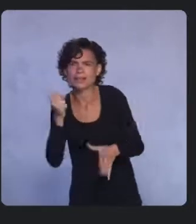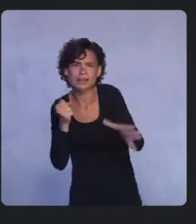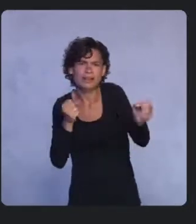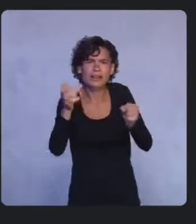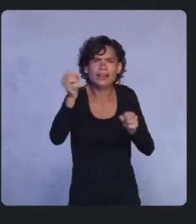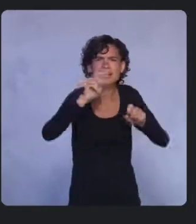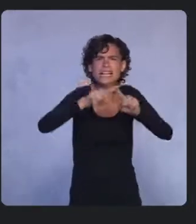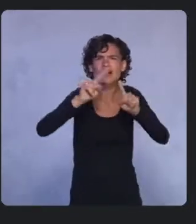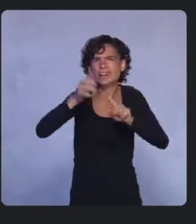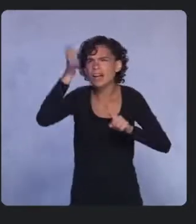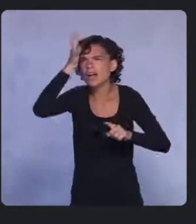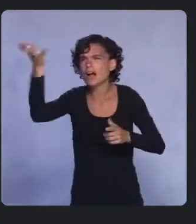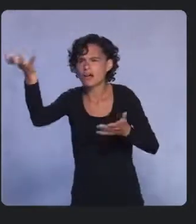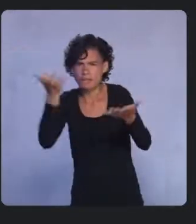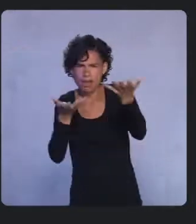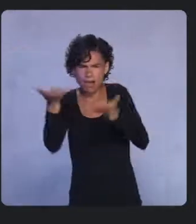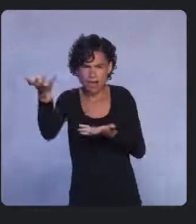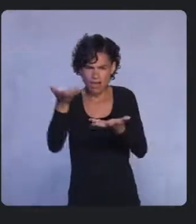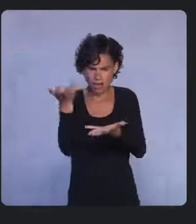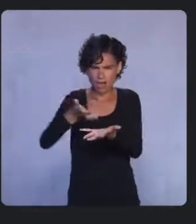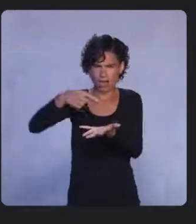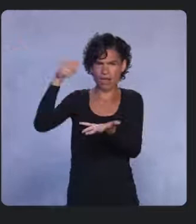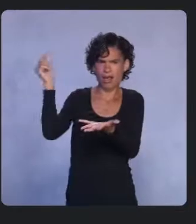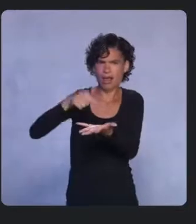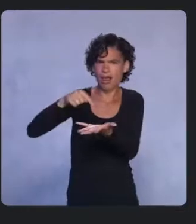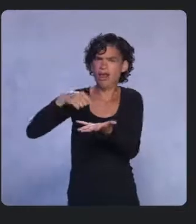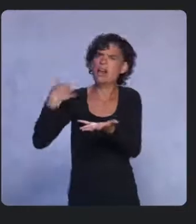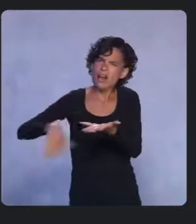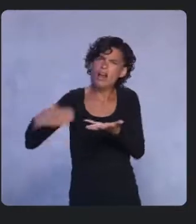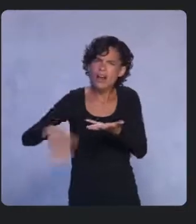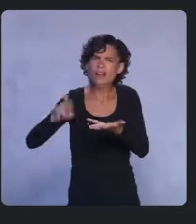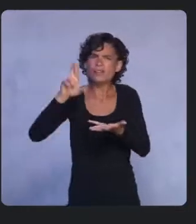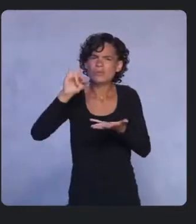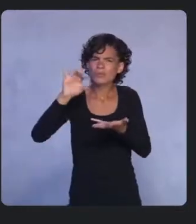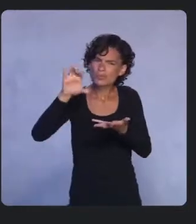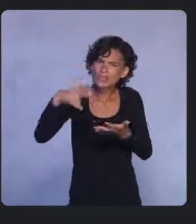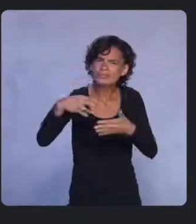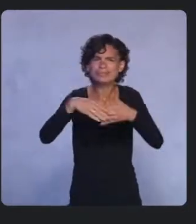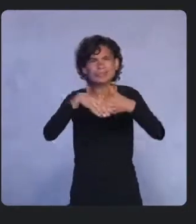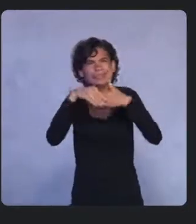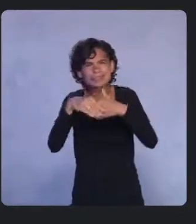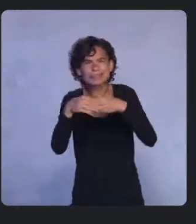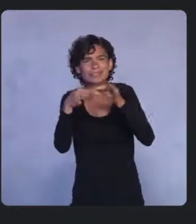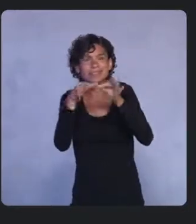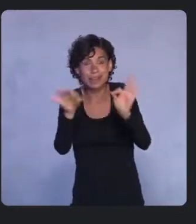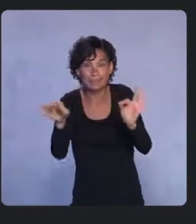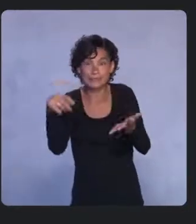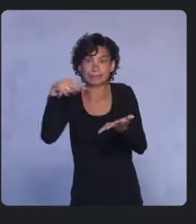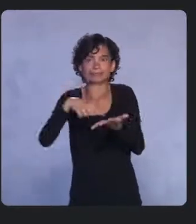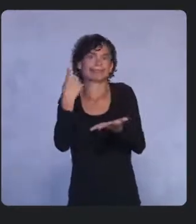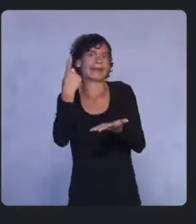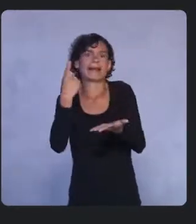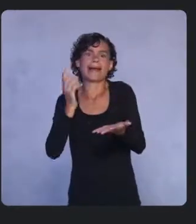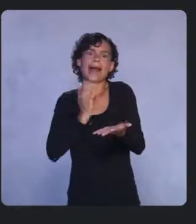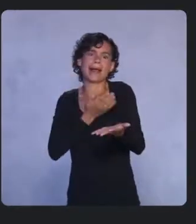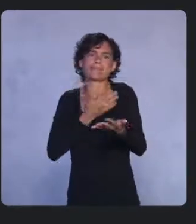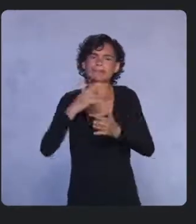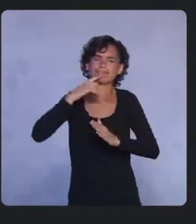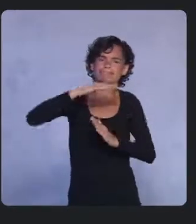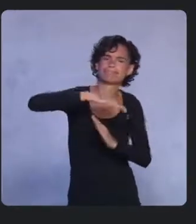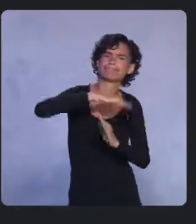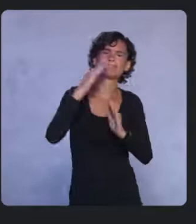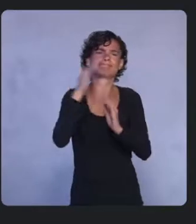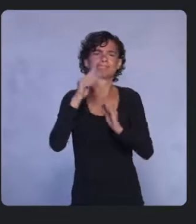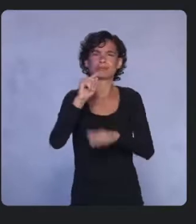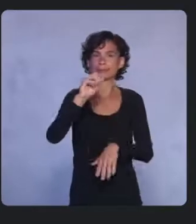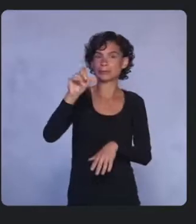our lives. The richness and flexibility of language make it one of humanity's greatest tools and one of computer